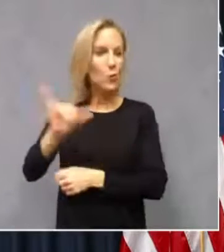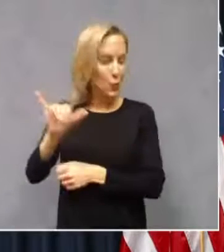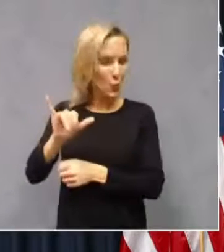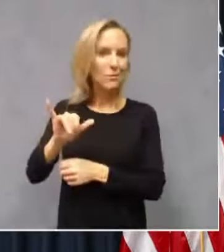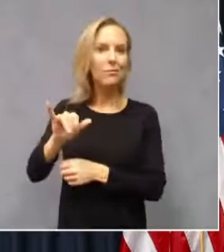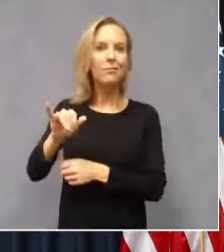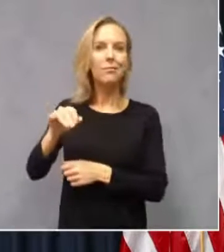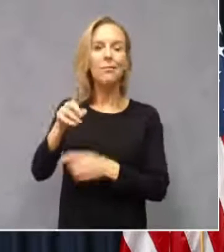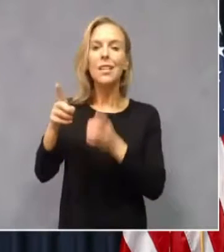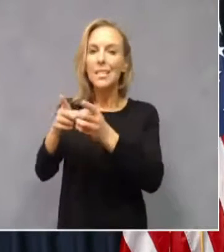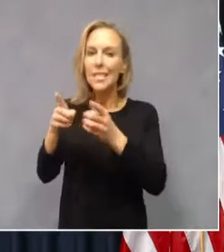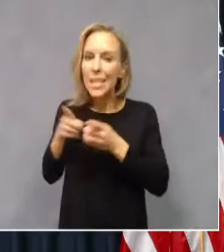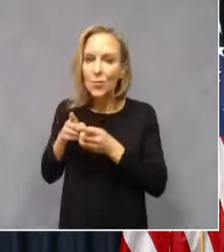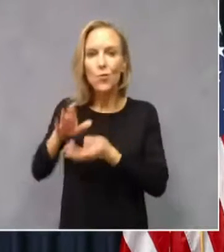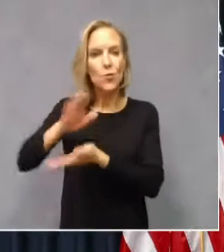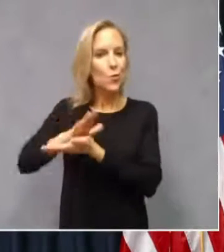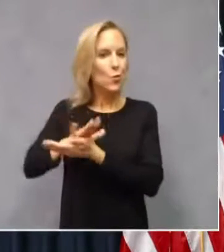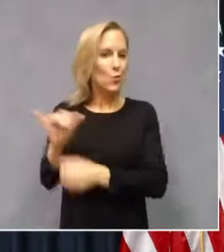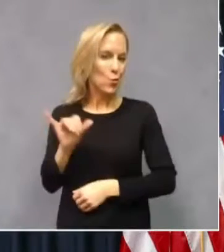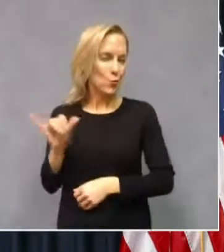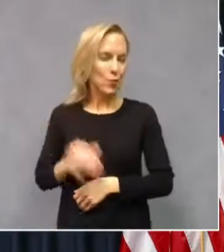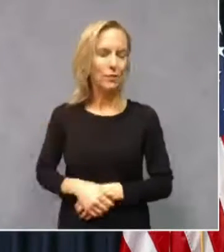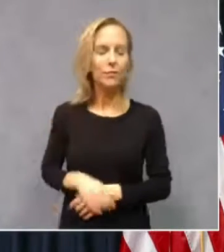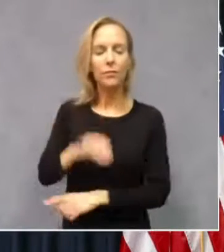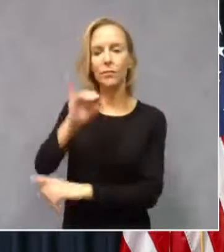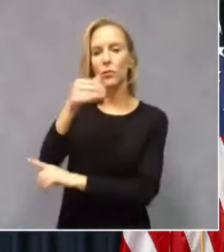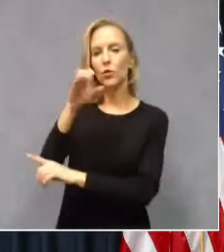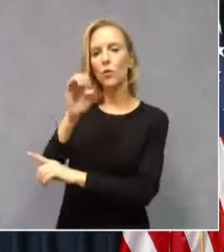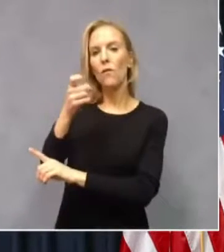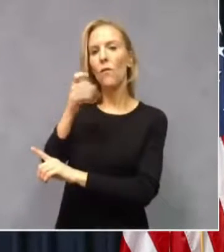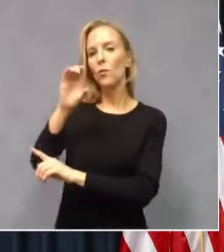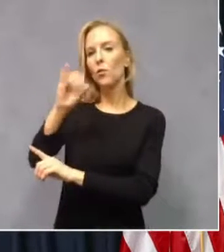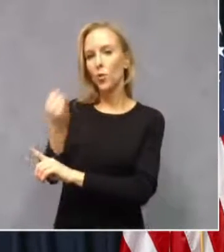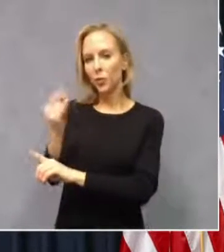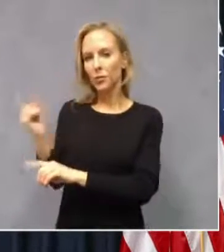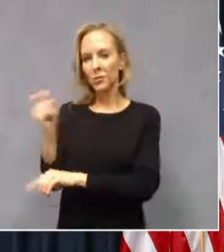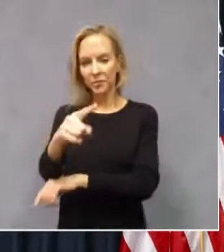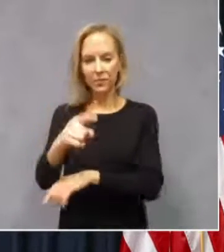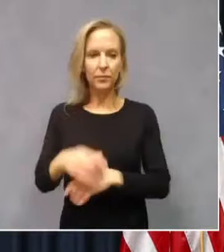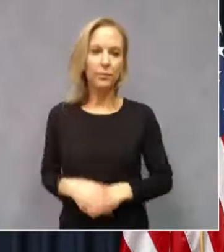district level. Joe Sonka from the Courier-Journal.